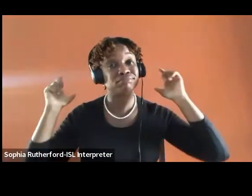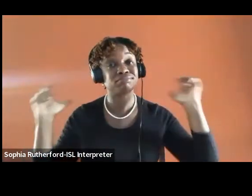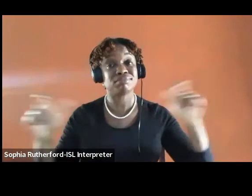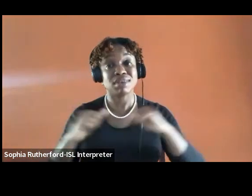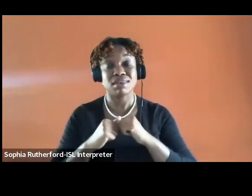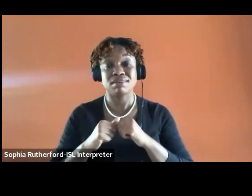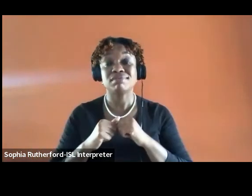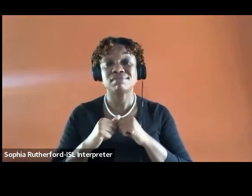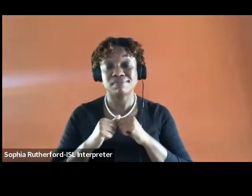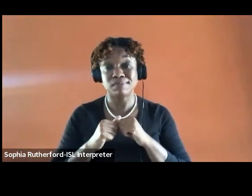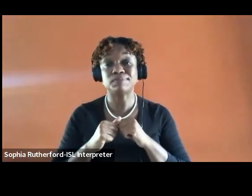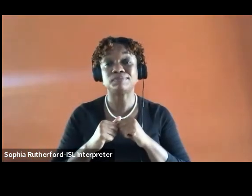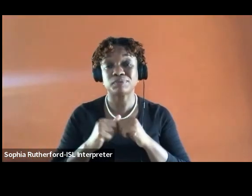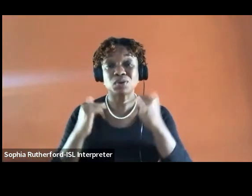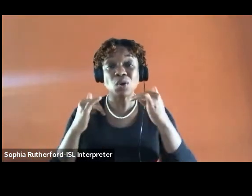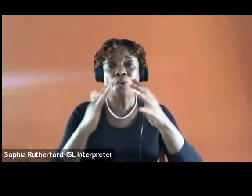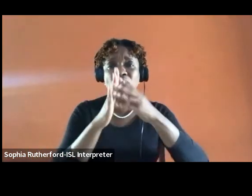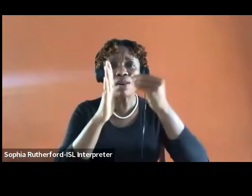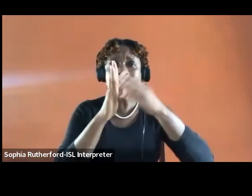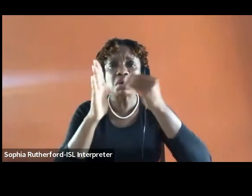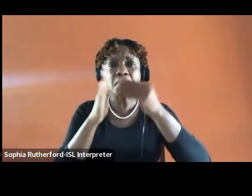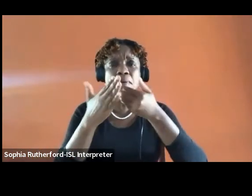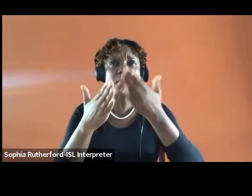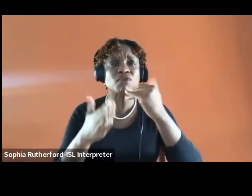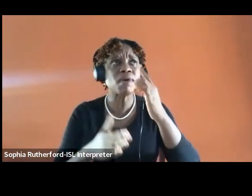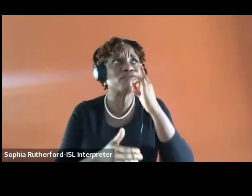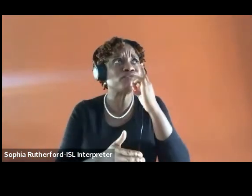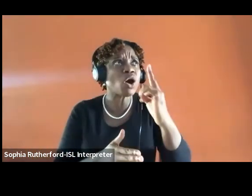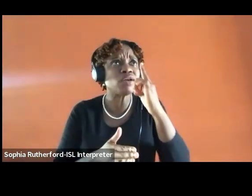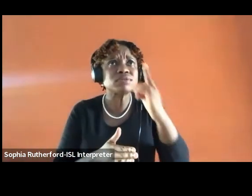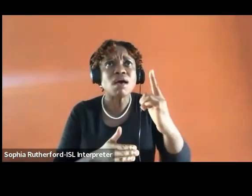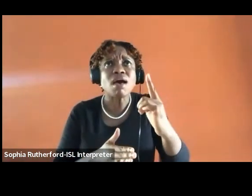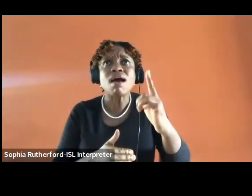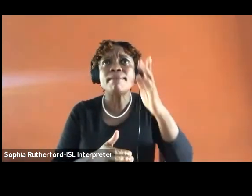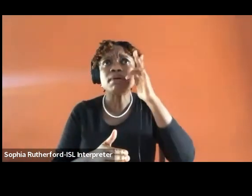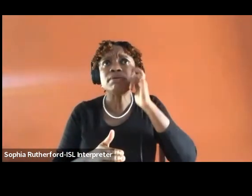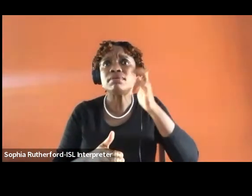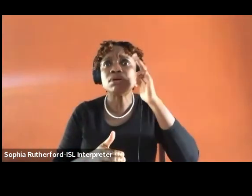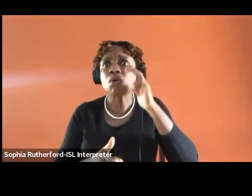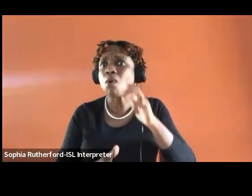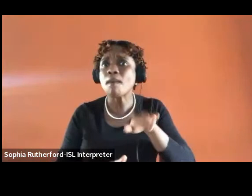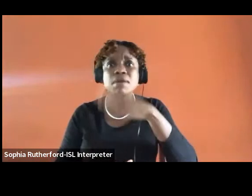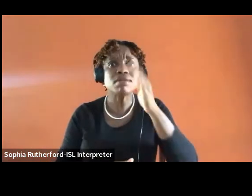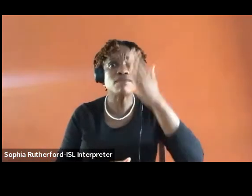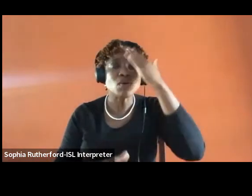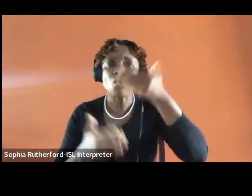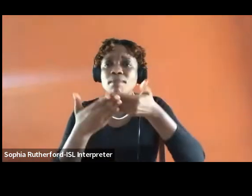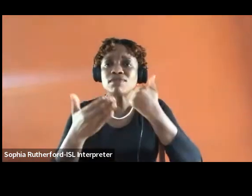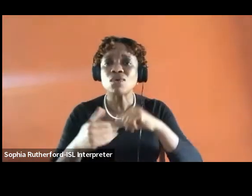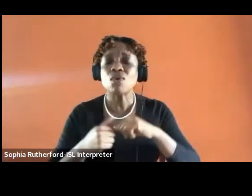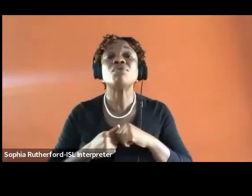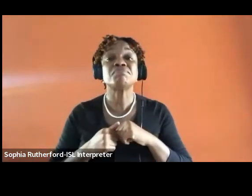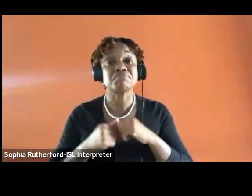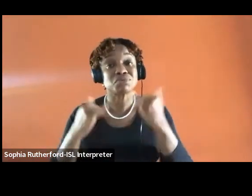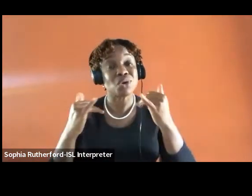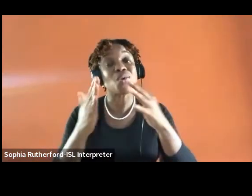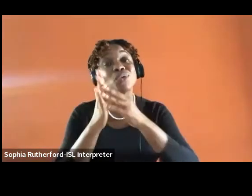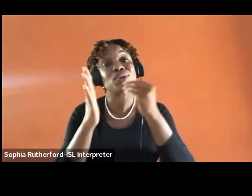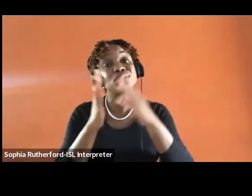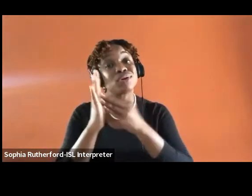know about and are learning. And we trust that all our audience, members of our audience, all